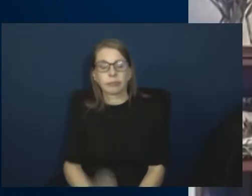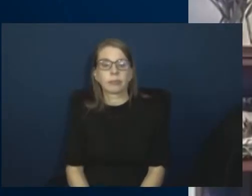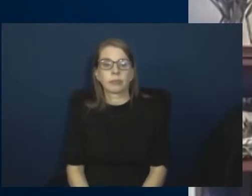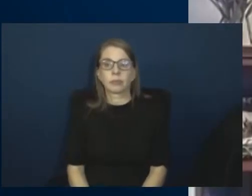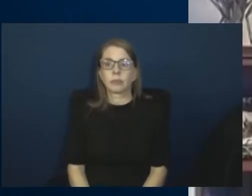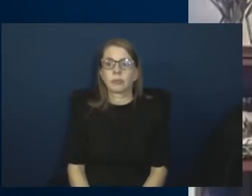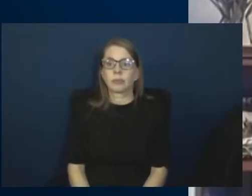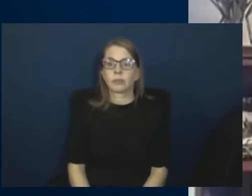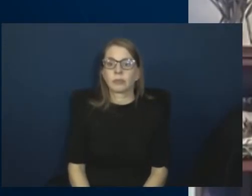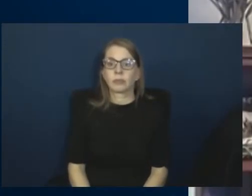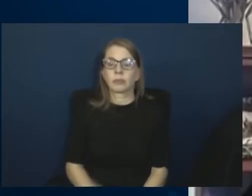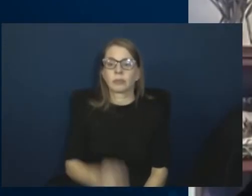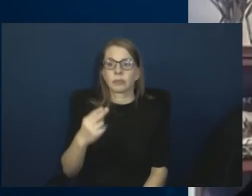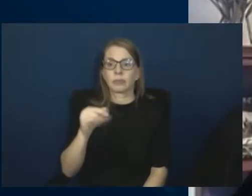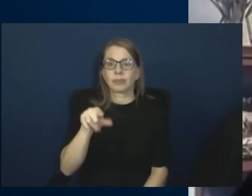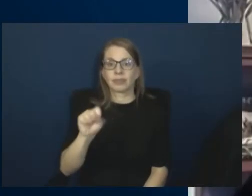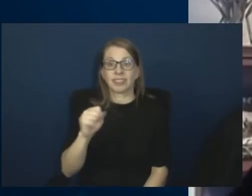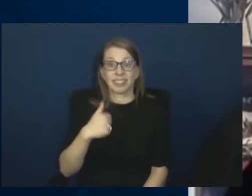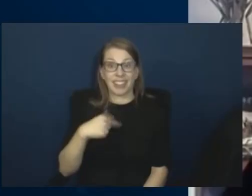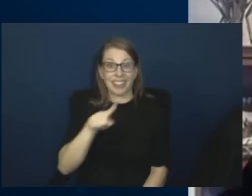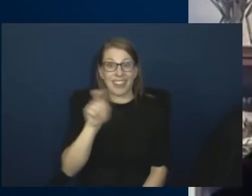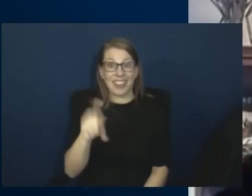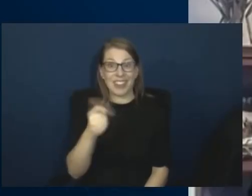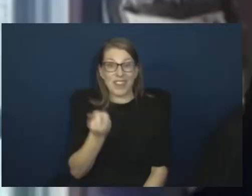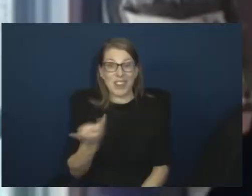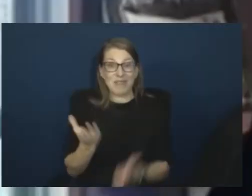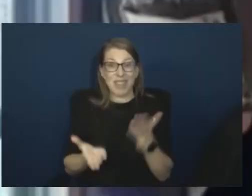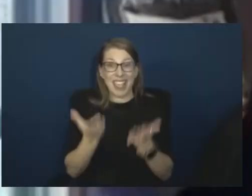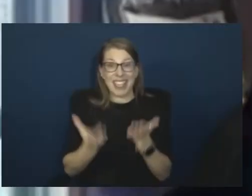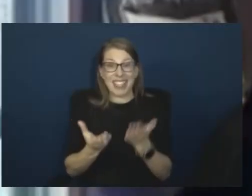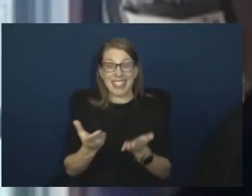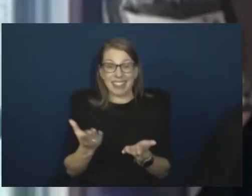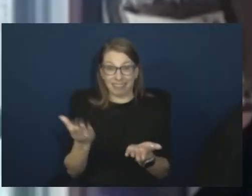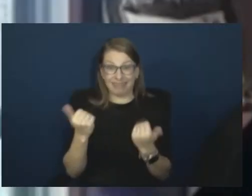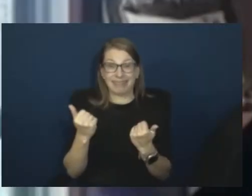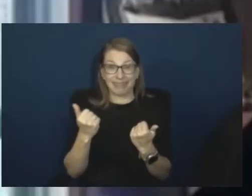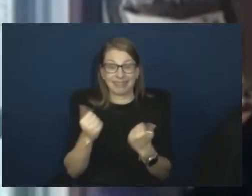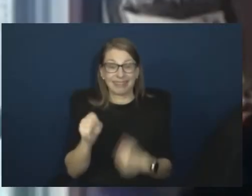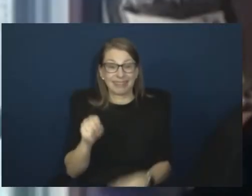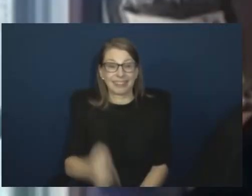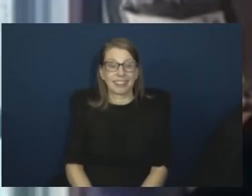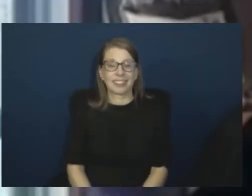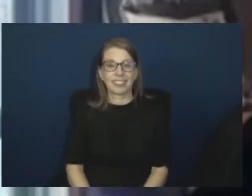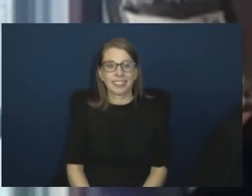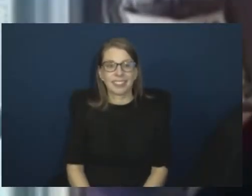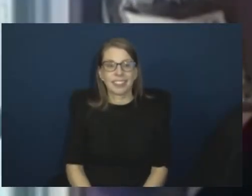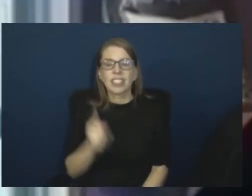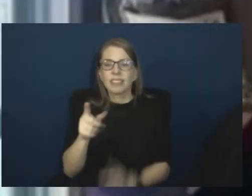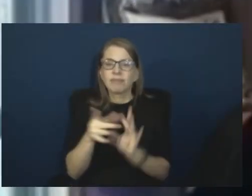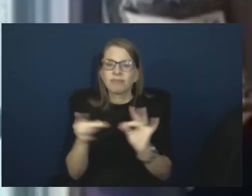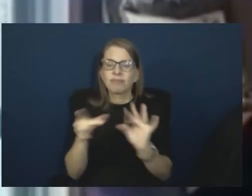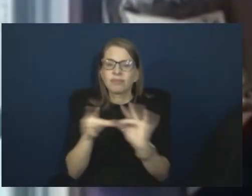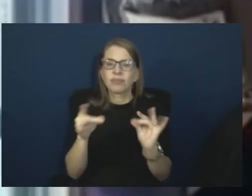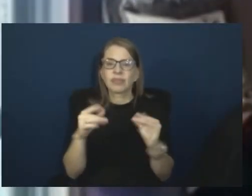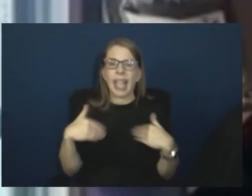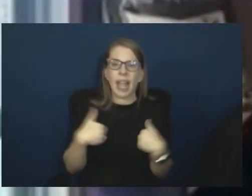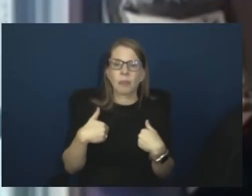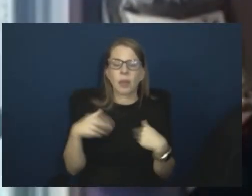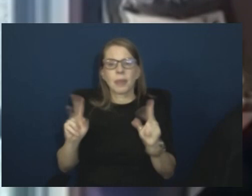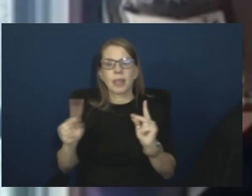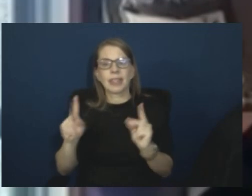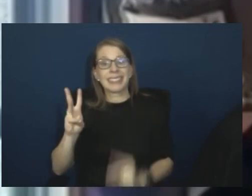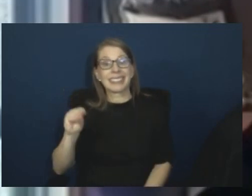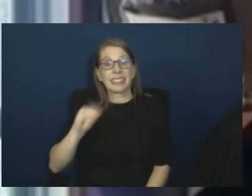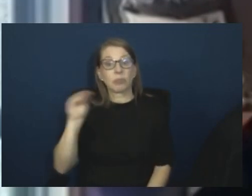Another question. I have a couple of questions, maybe. Please jump in. So, the comment about animals and people, about